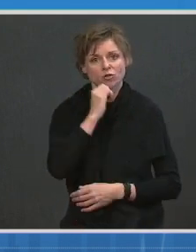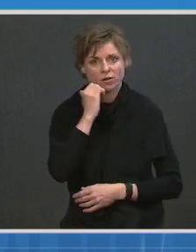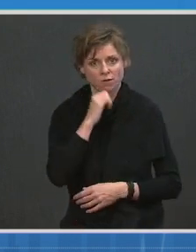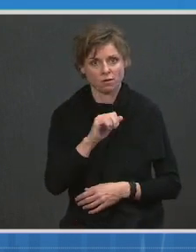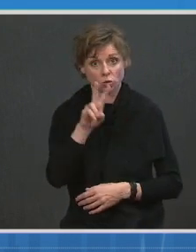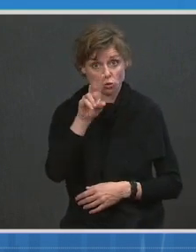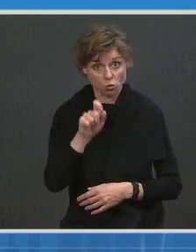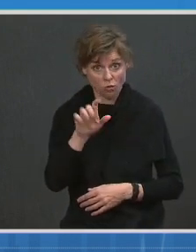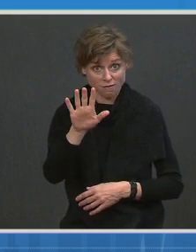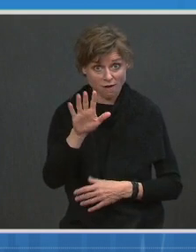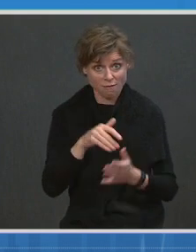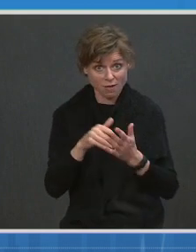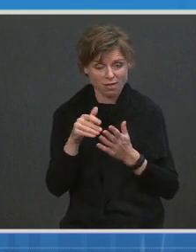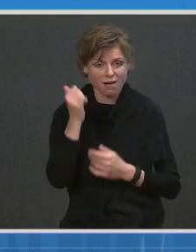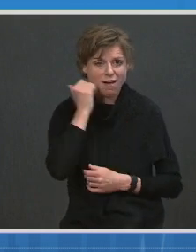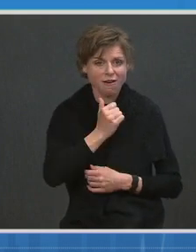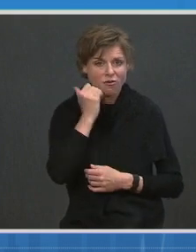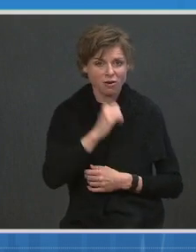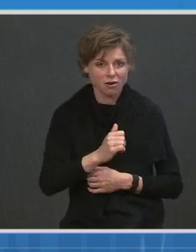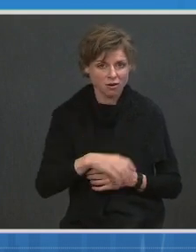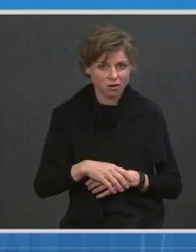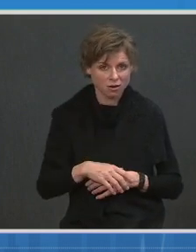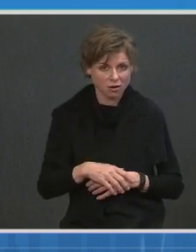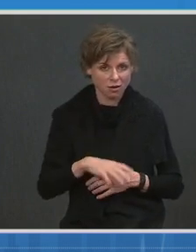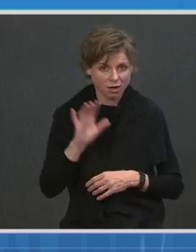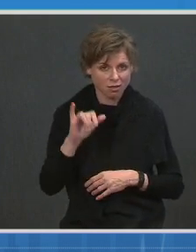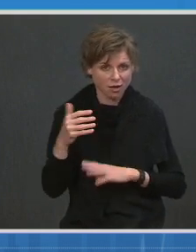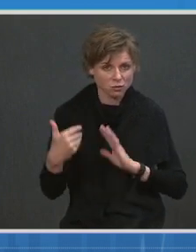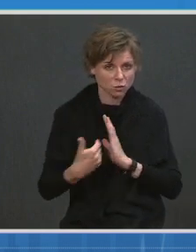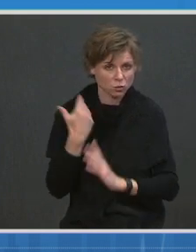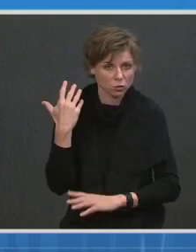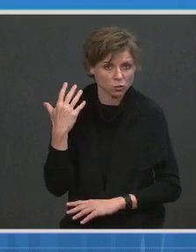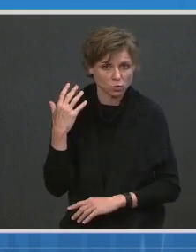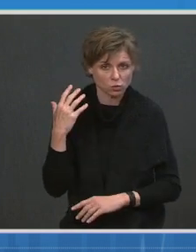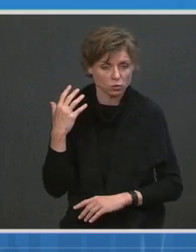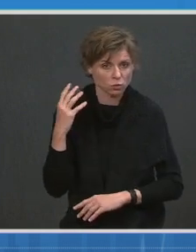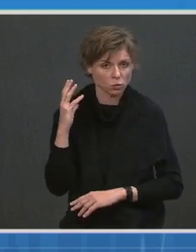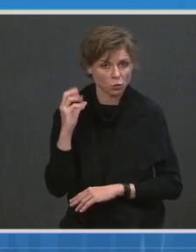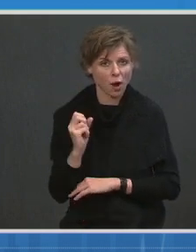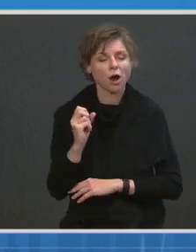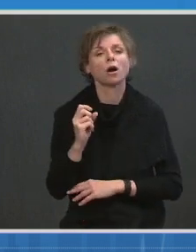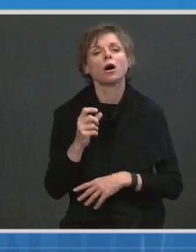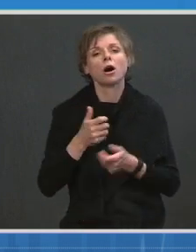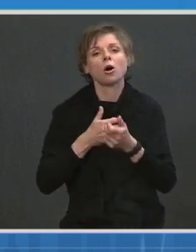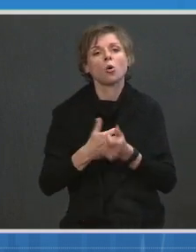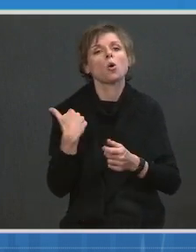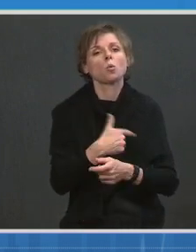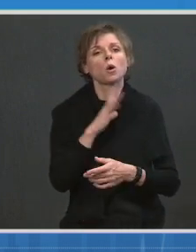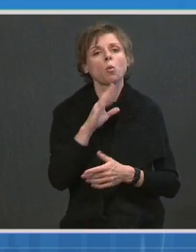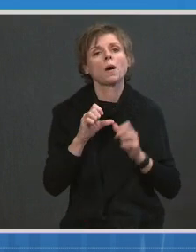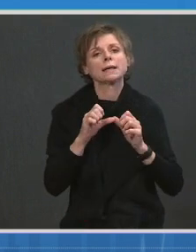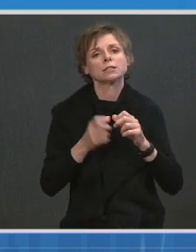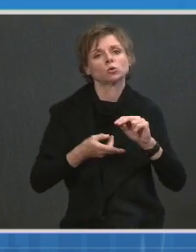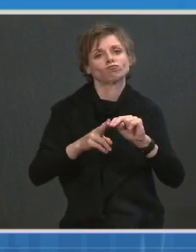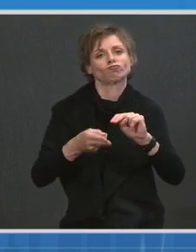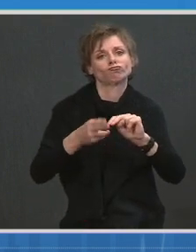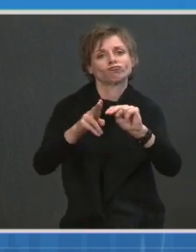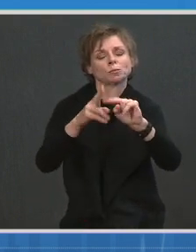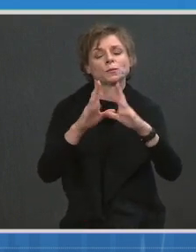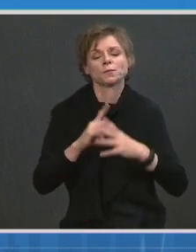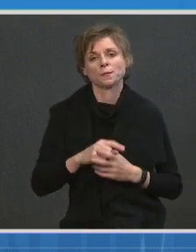2.5 million shots per day, that's a new record pace that we will continue to build on.